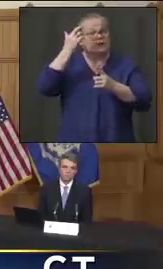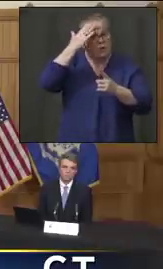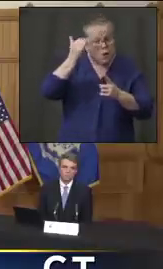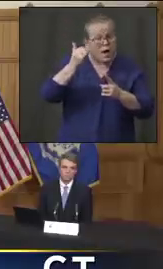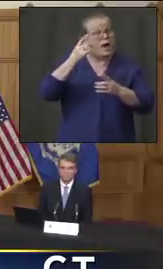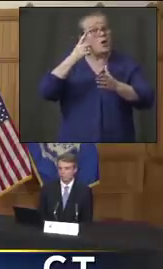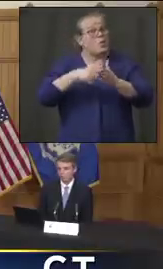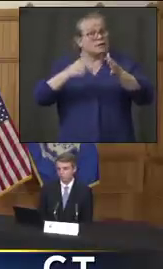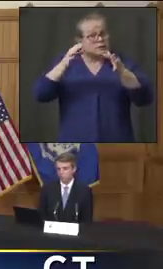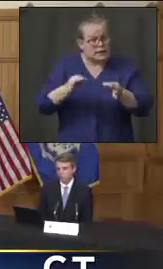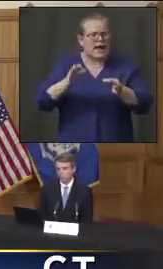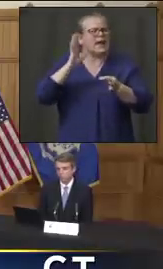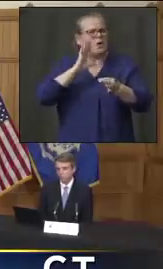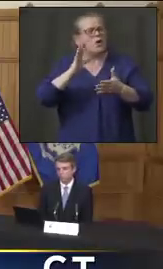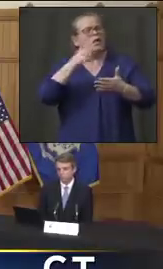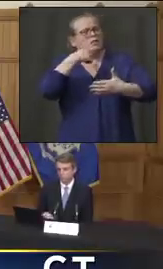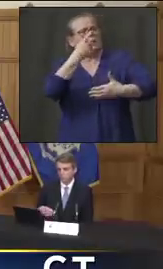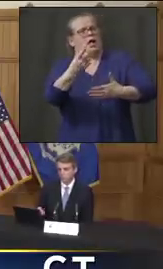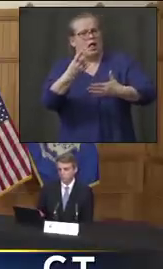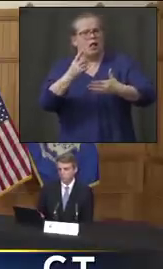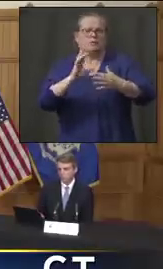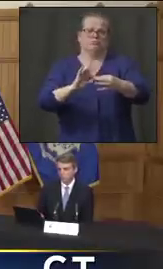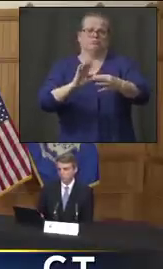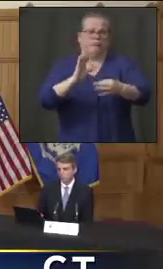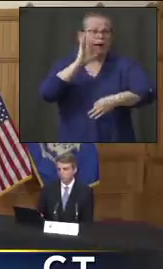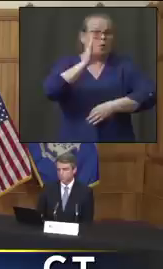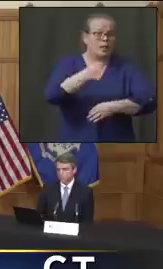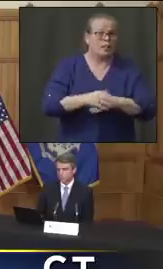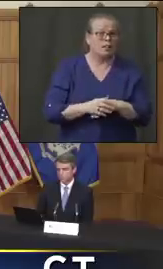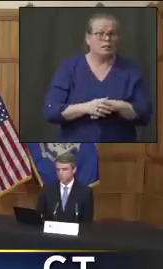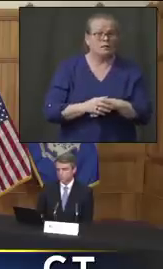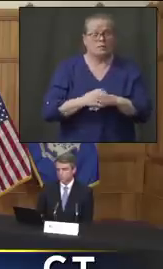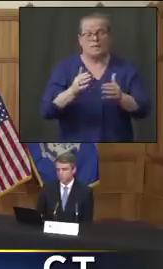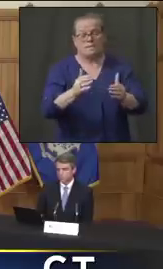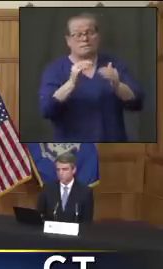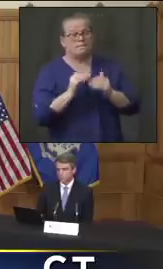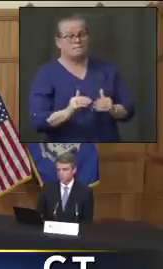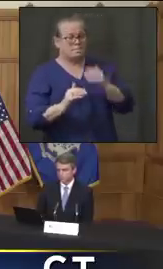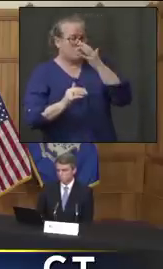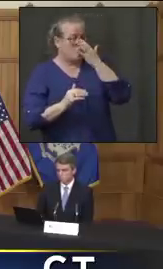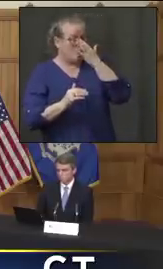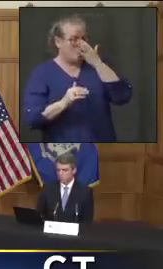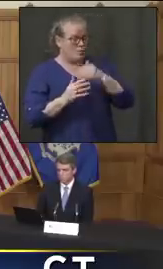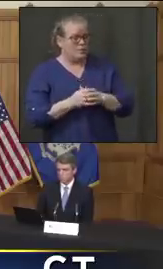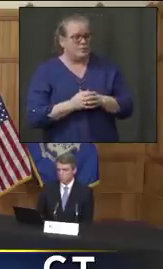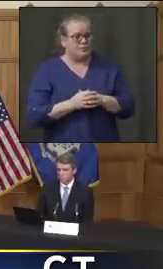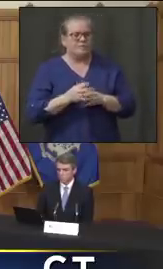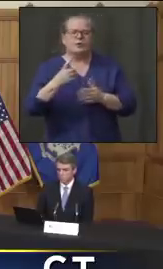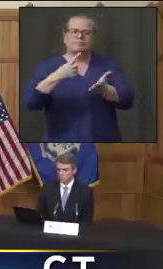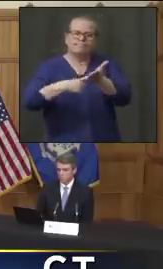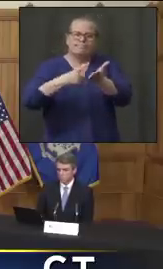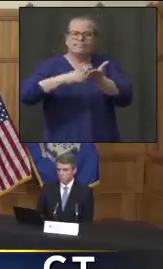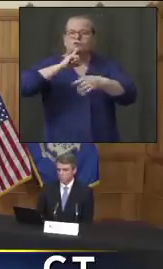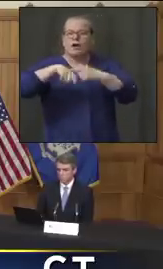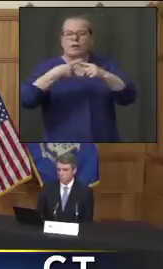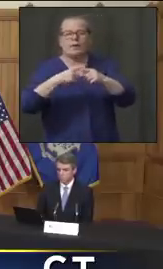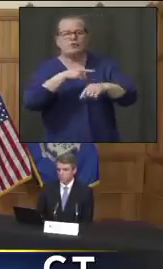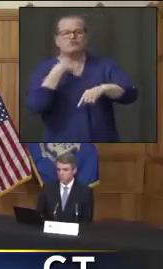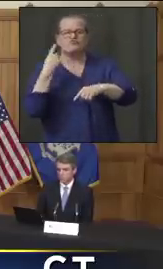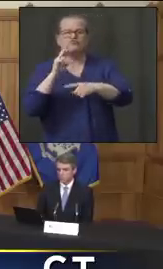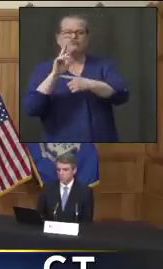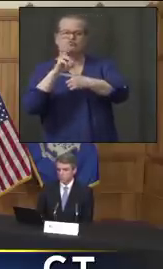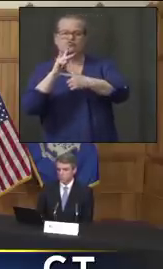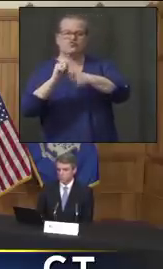risk levels, there's going to be specific guidance about things like wearing masks,